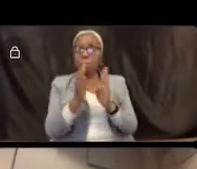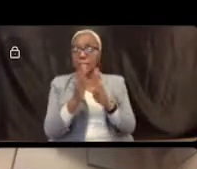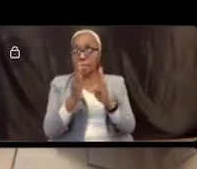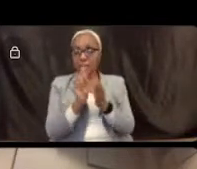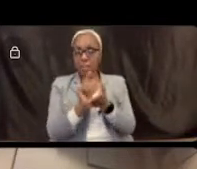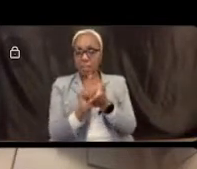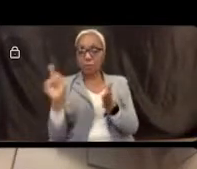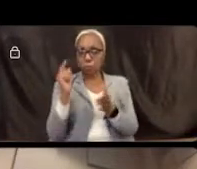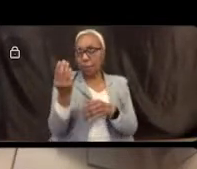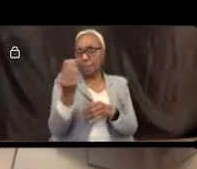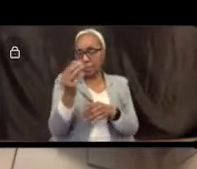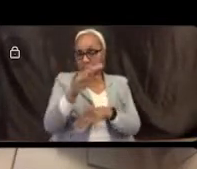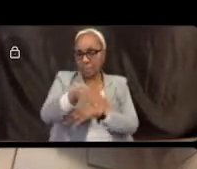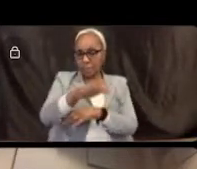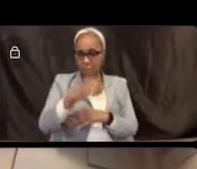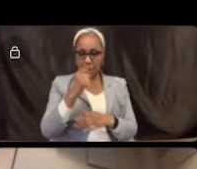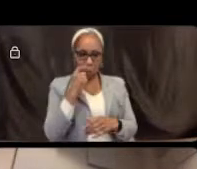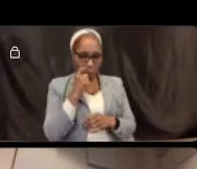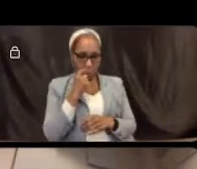Monday evening.